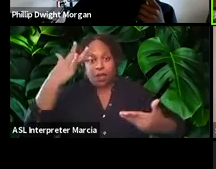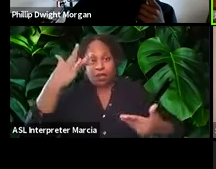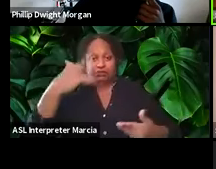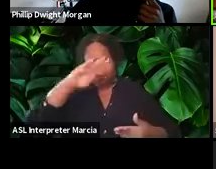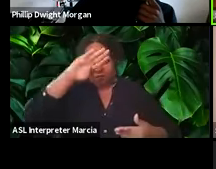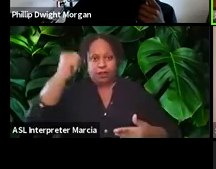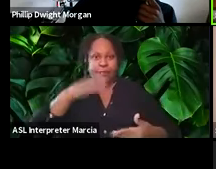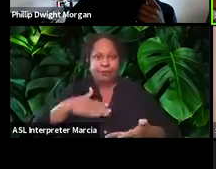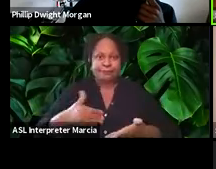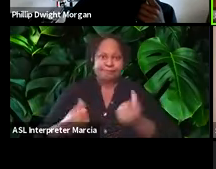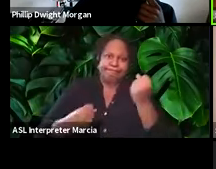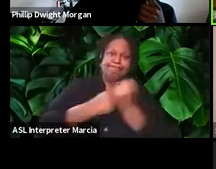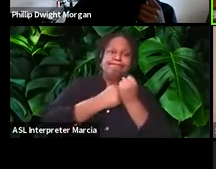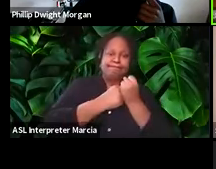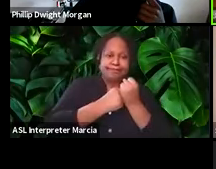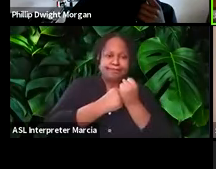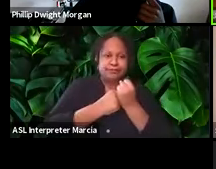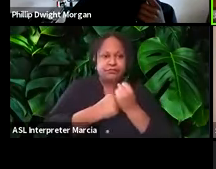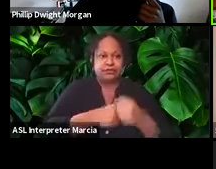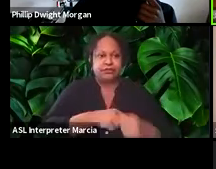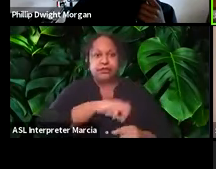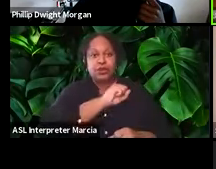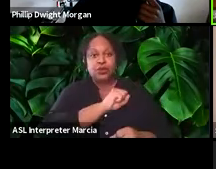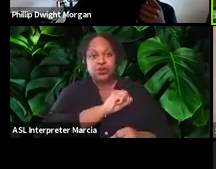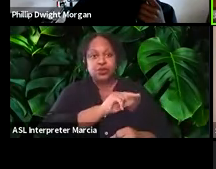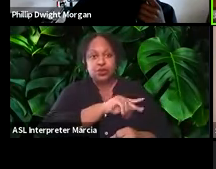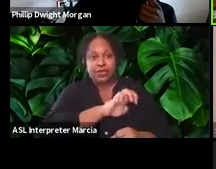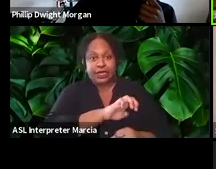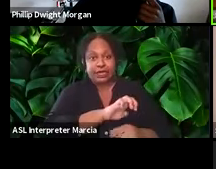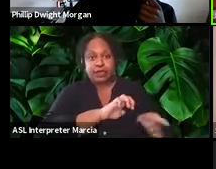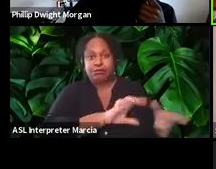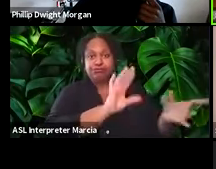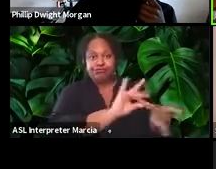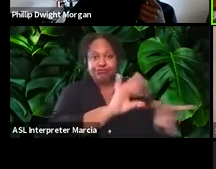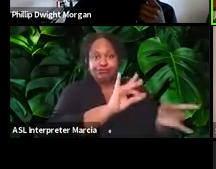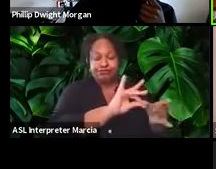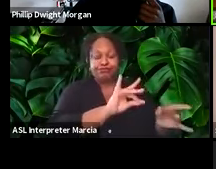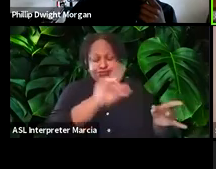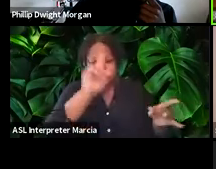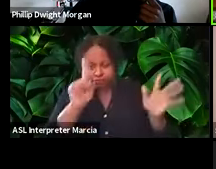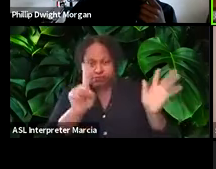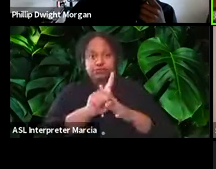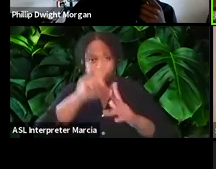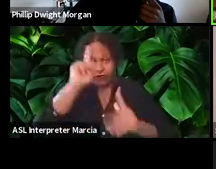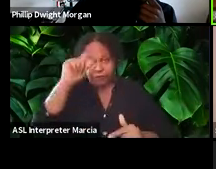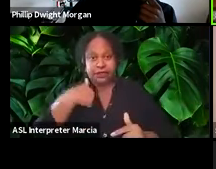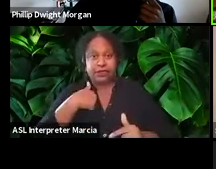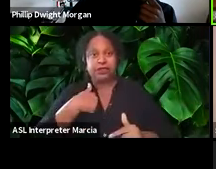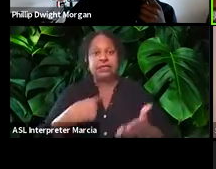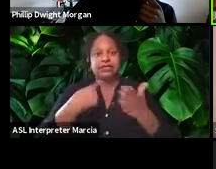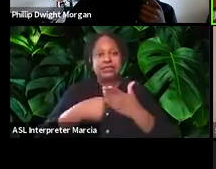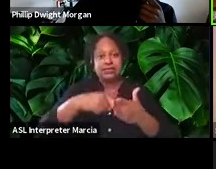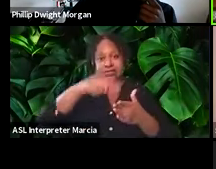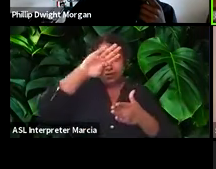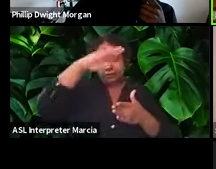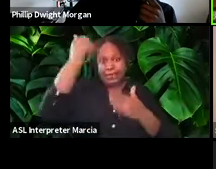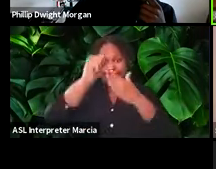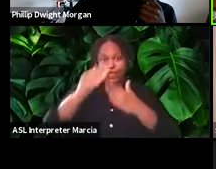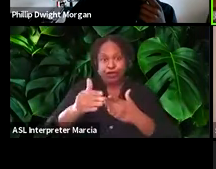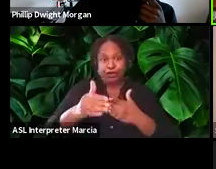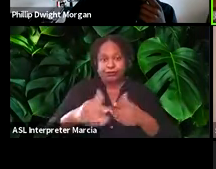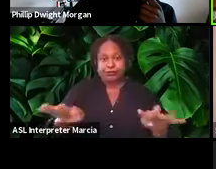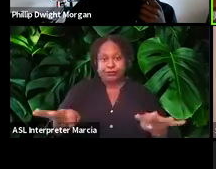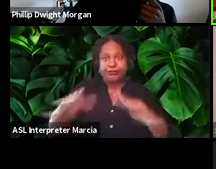one thing, Suzanne, really triggered thought for me is the notion when we talk about Black leadership,